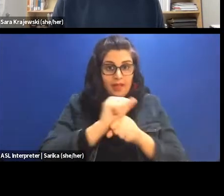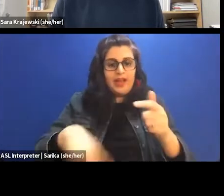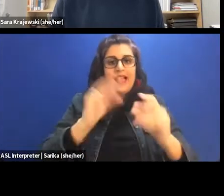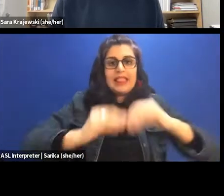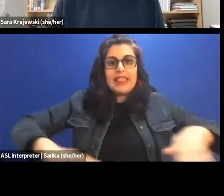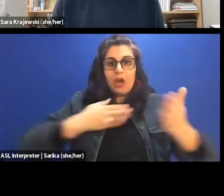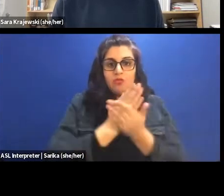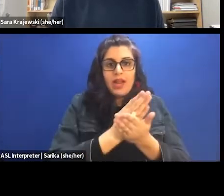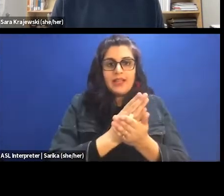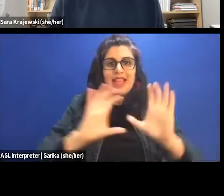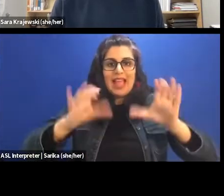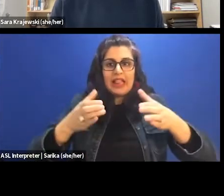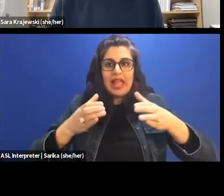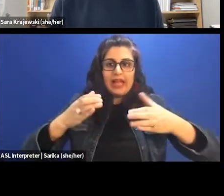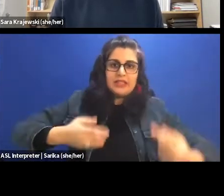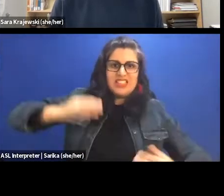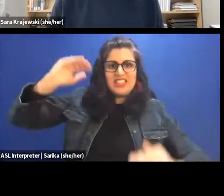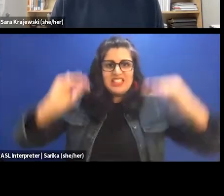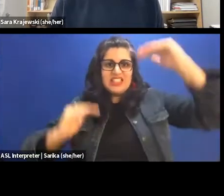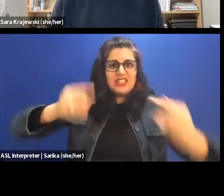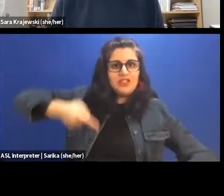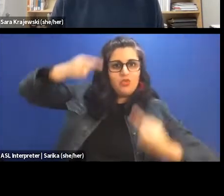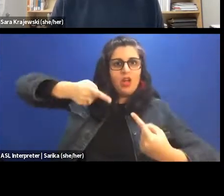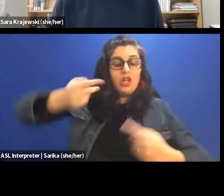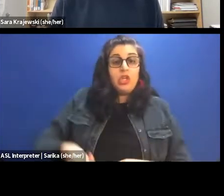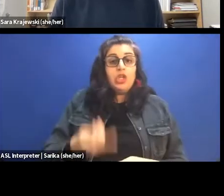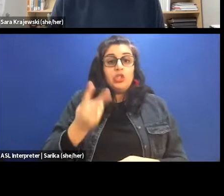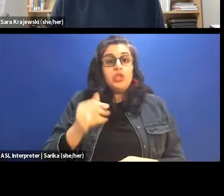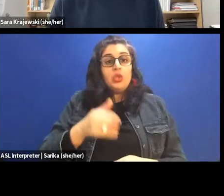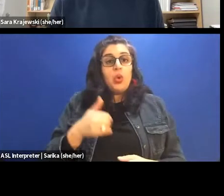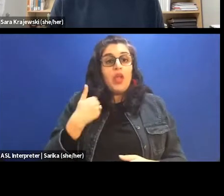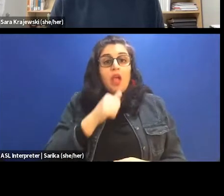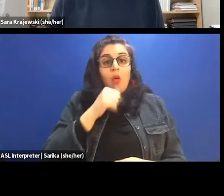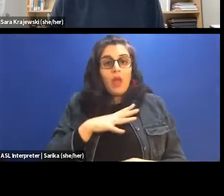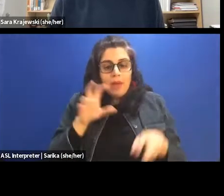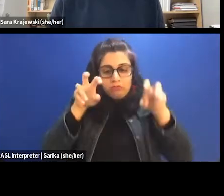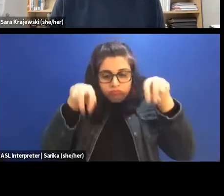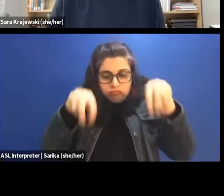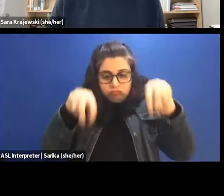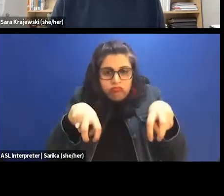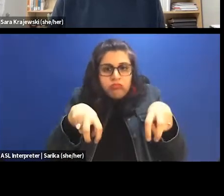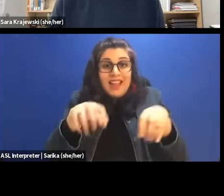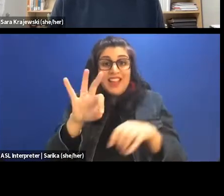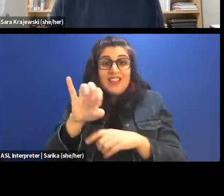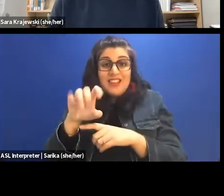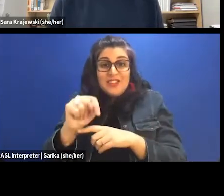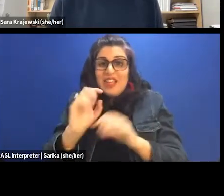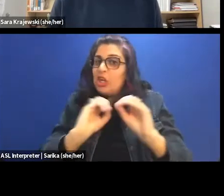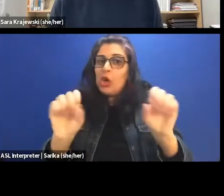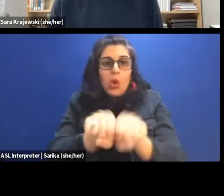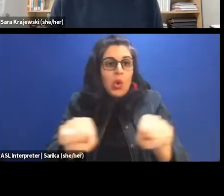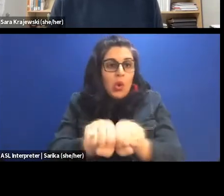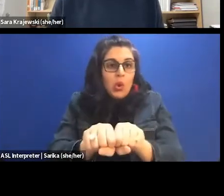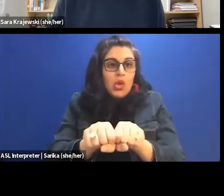and class struggle. Two young women kneel in the foreground, and their bare feet, rebosos or